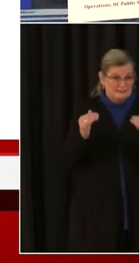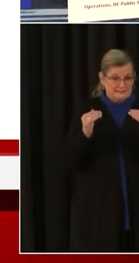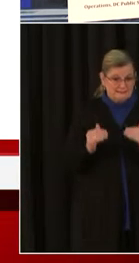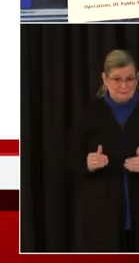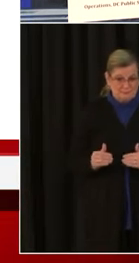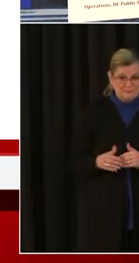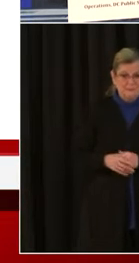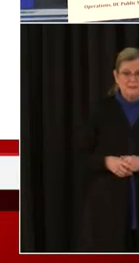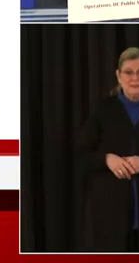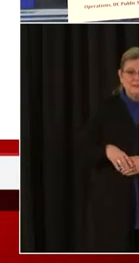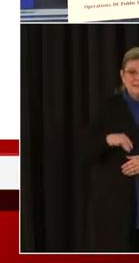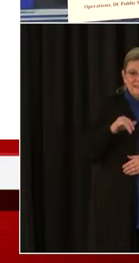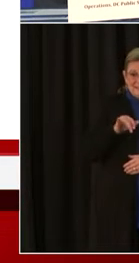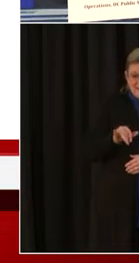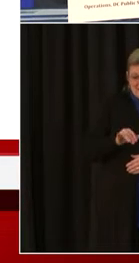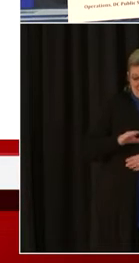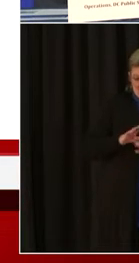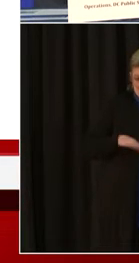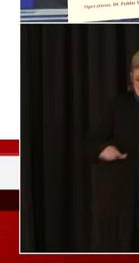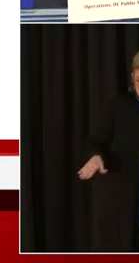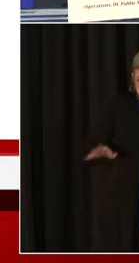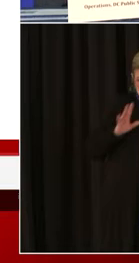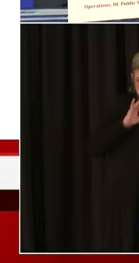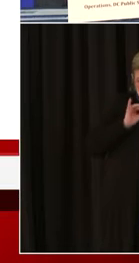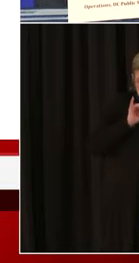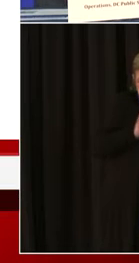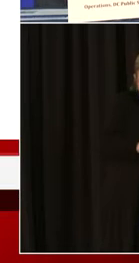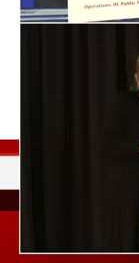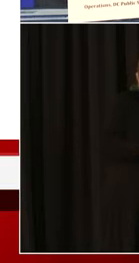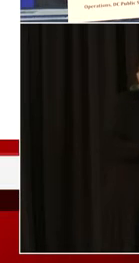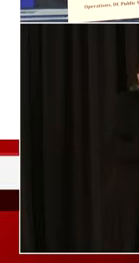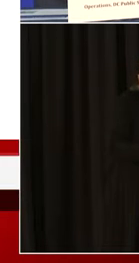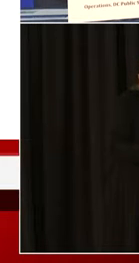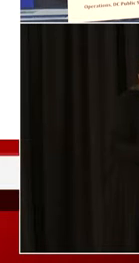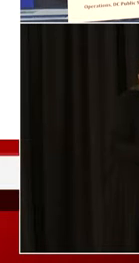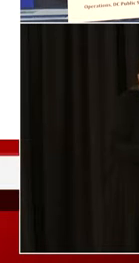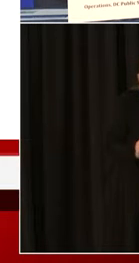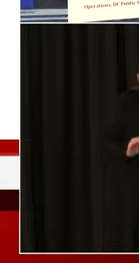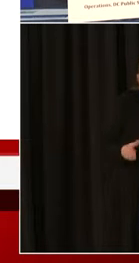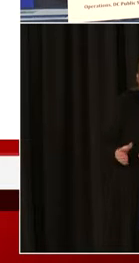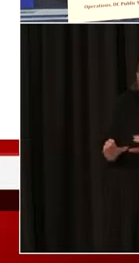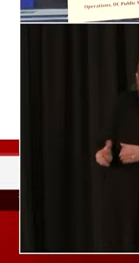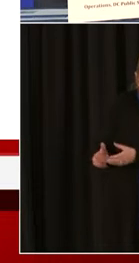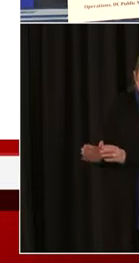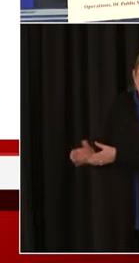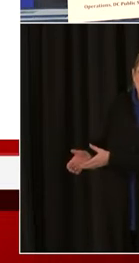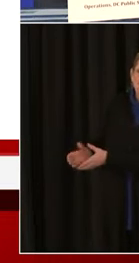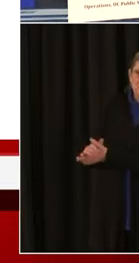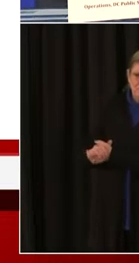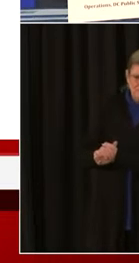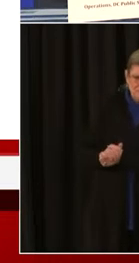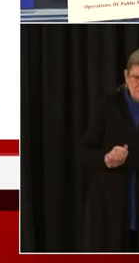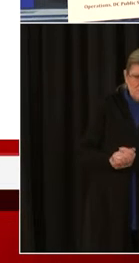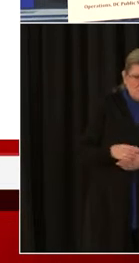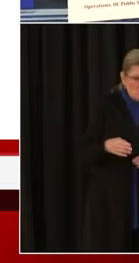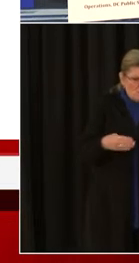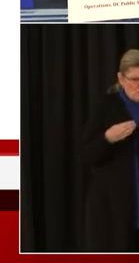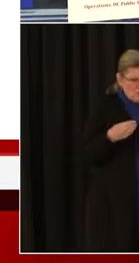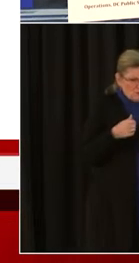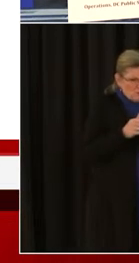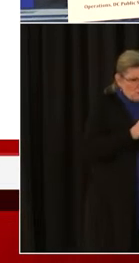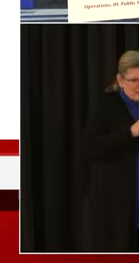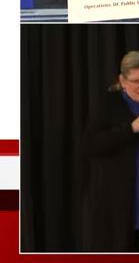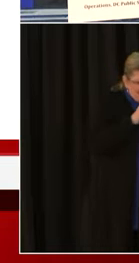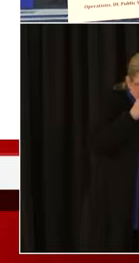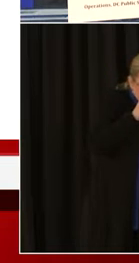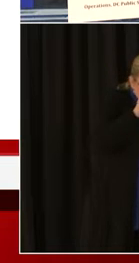mentioned kids will stay together in their small groups. That is again geared towards keeping those kids together, but